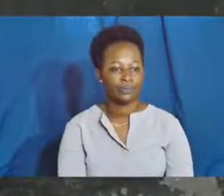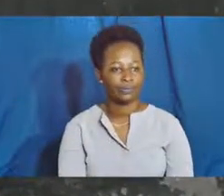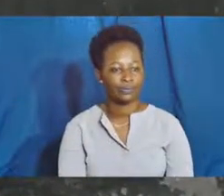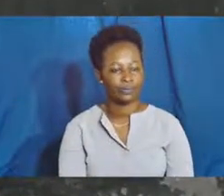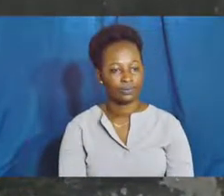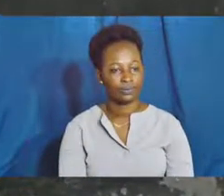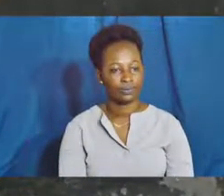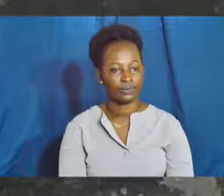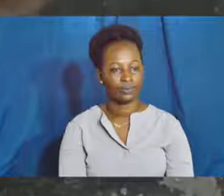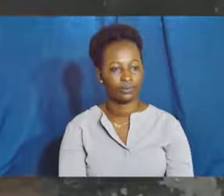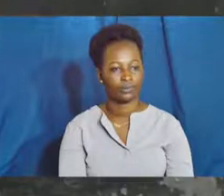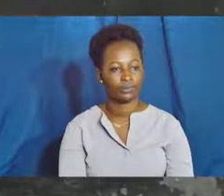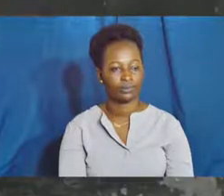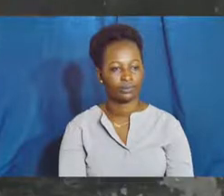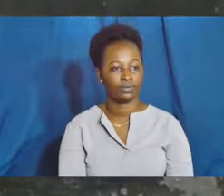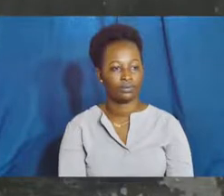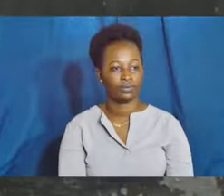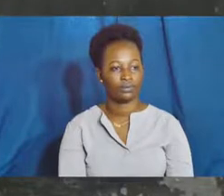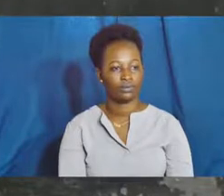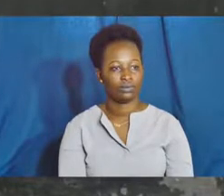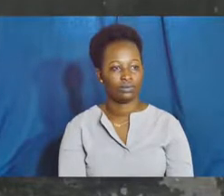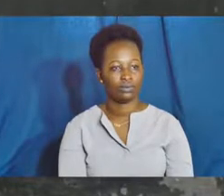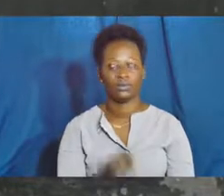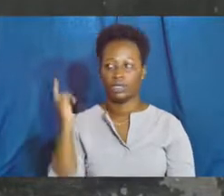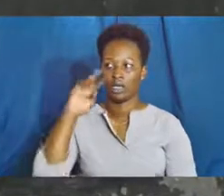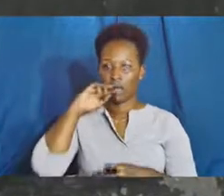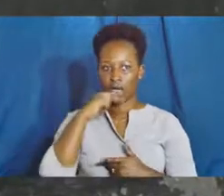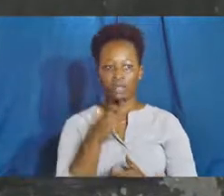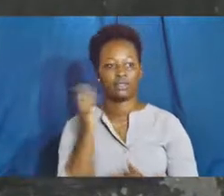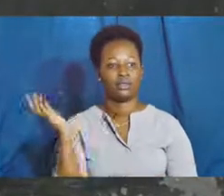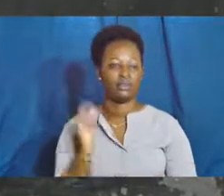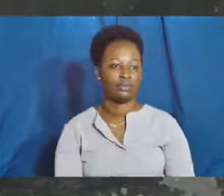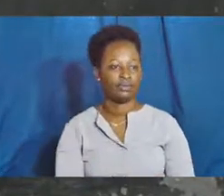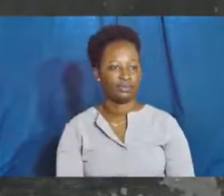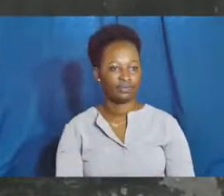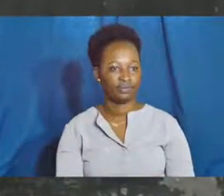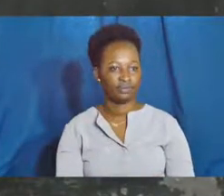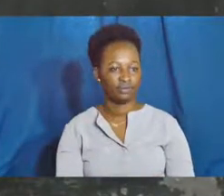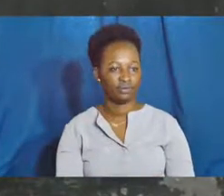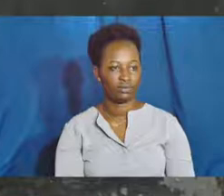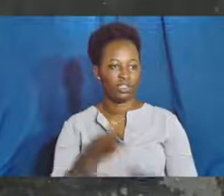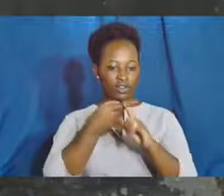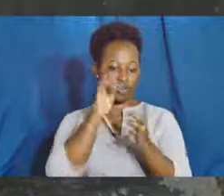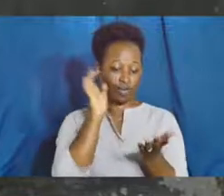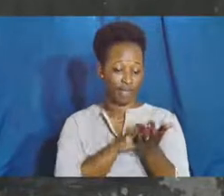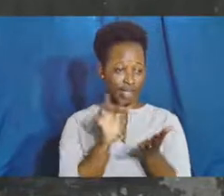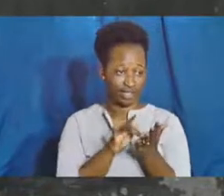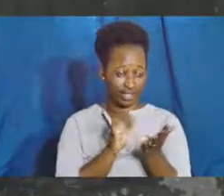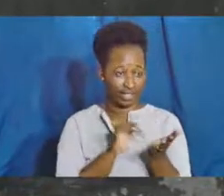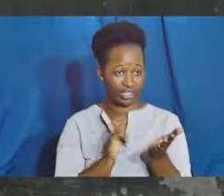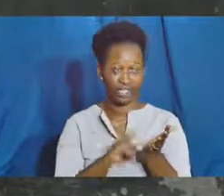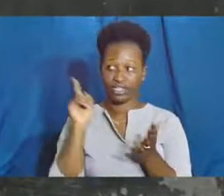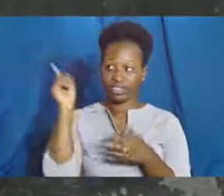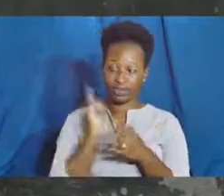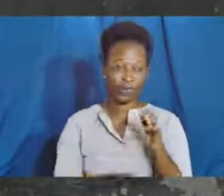1.72 ampere. This is the answer here that I have from a calculator. This is what